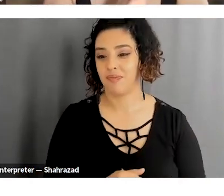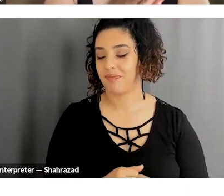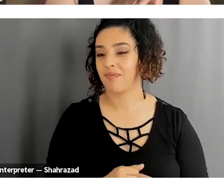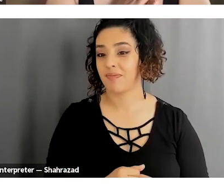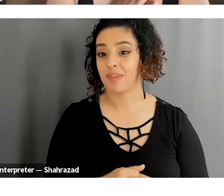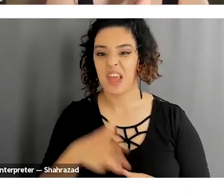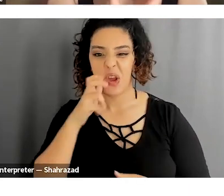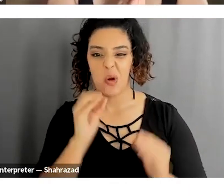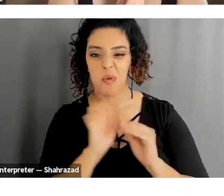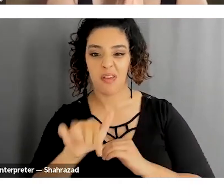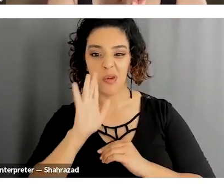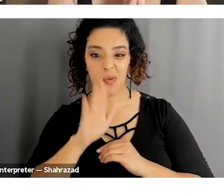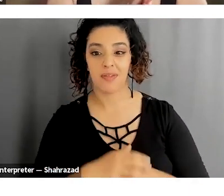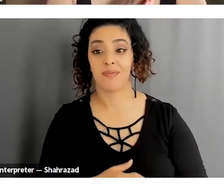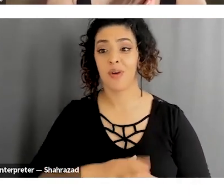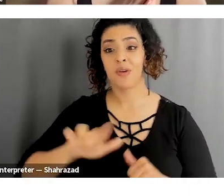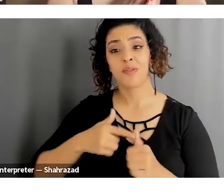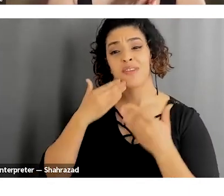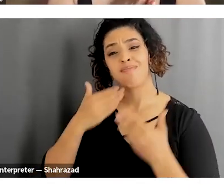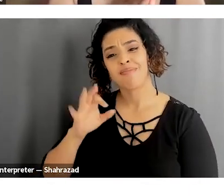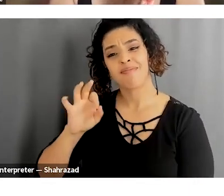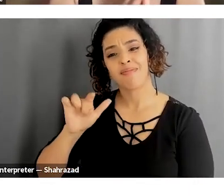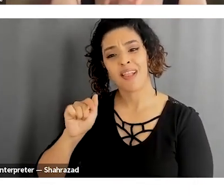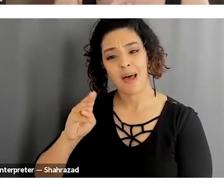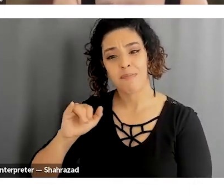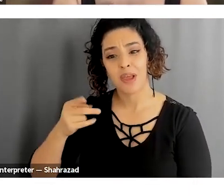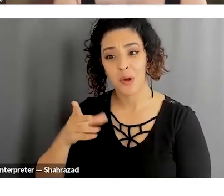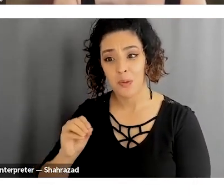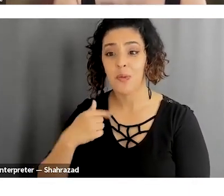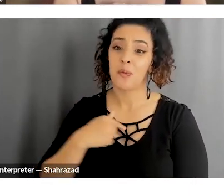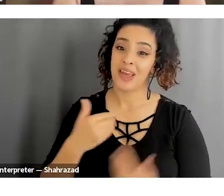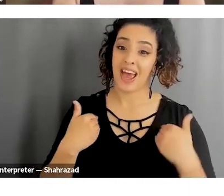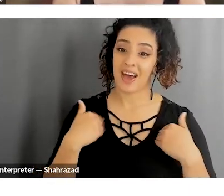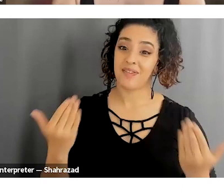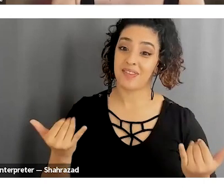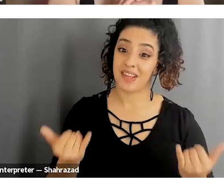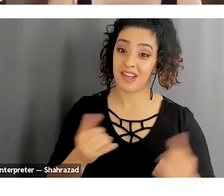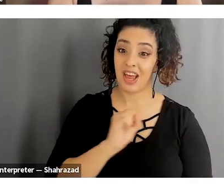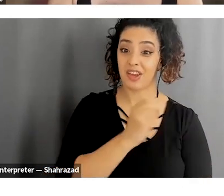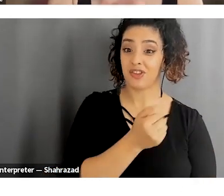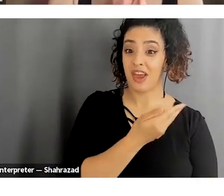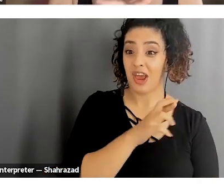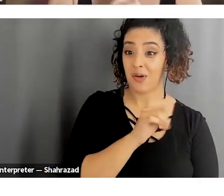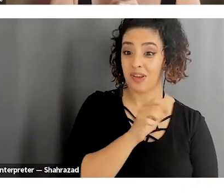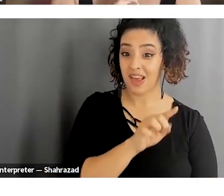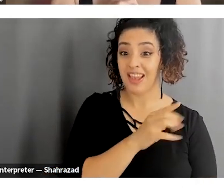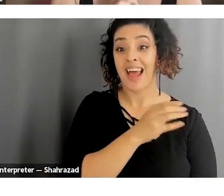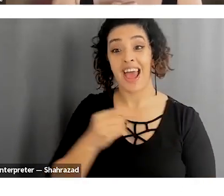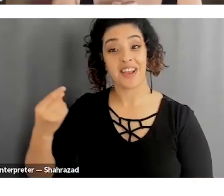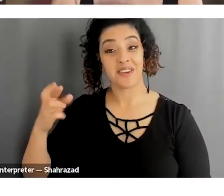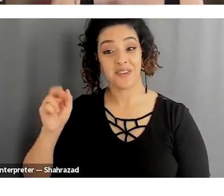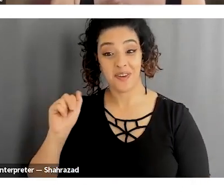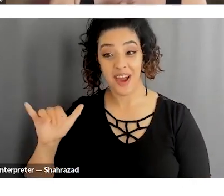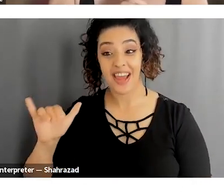first, I would like to thank Flamingo Interpretation. We have today Shahrazad with us, but also we have Gray, who is the founder